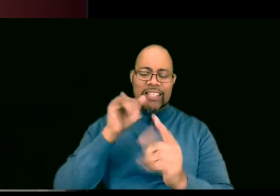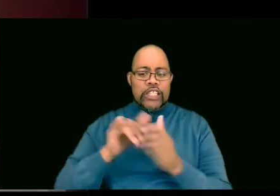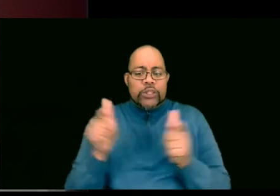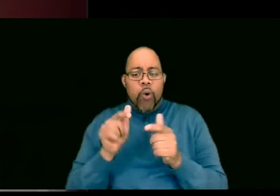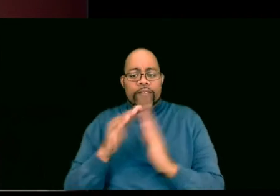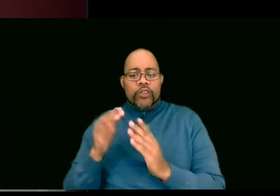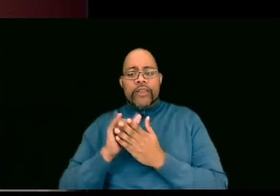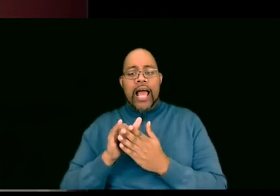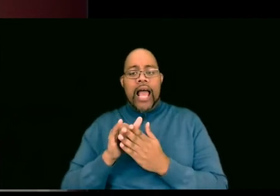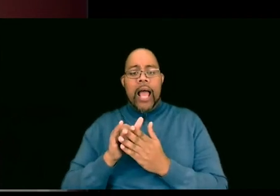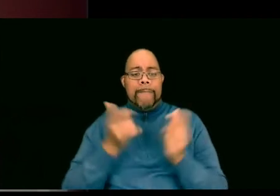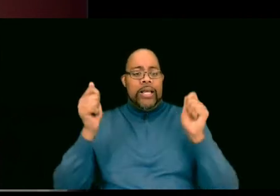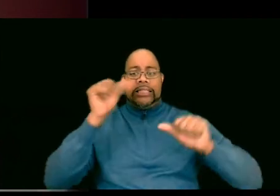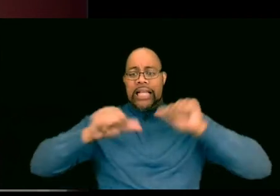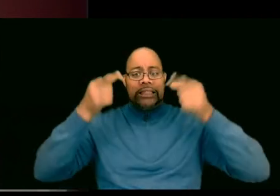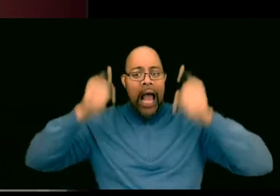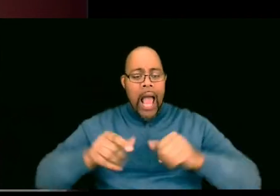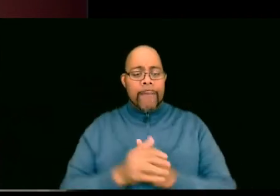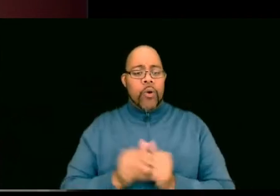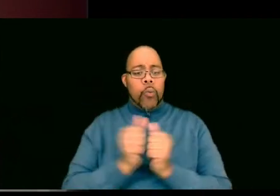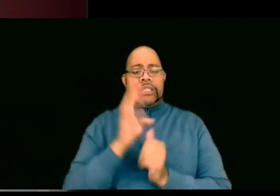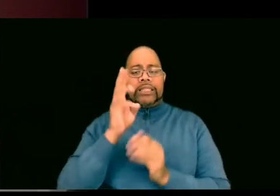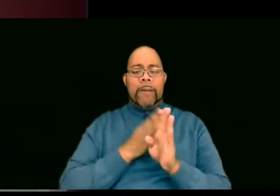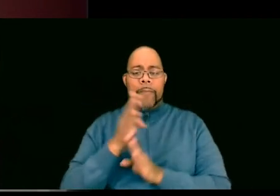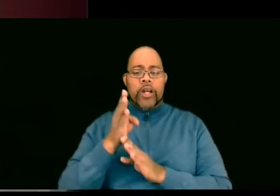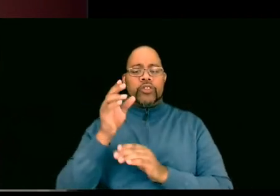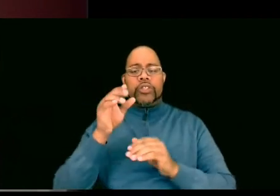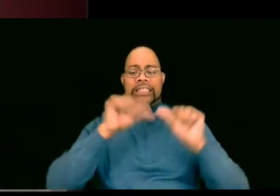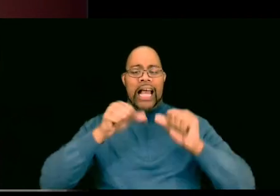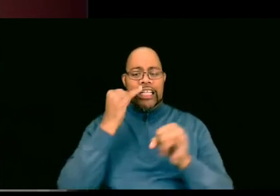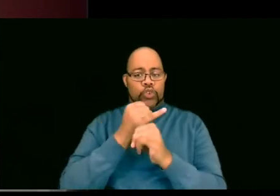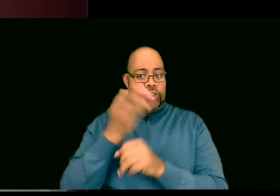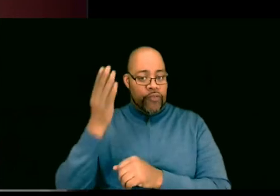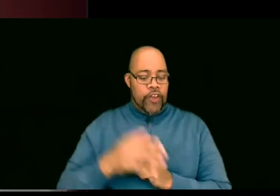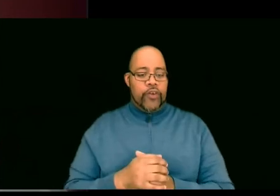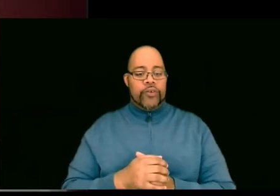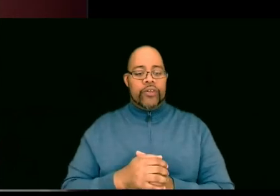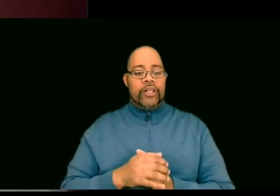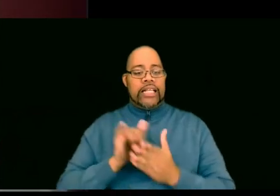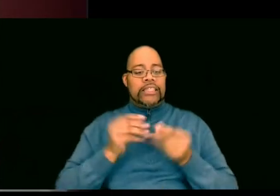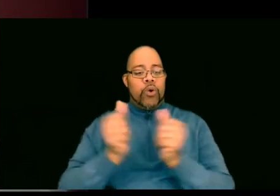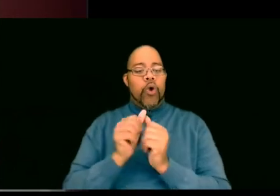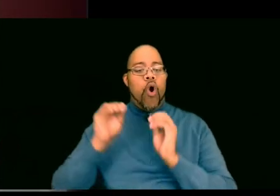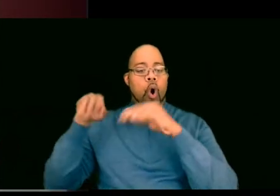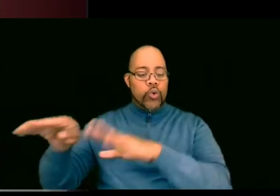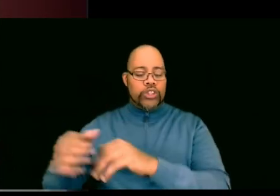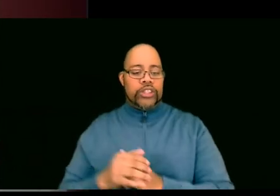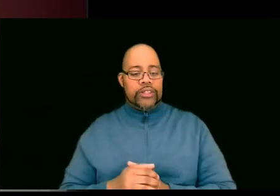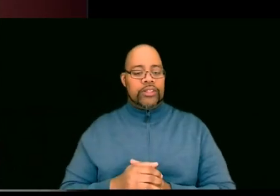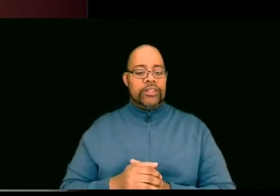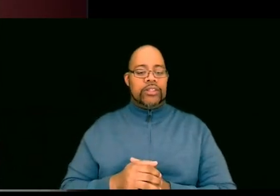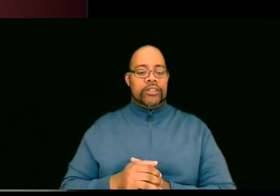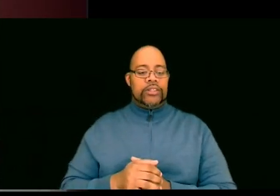It's a little village where big science goes on with the six major science institutions there that deal with